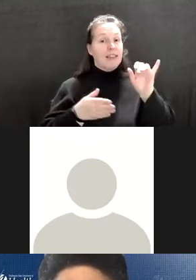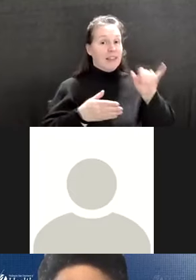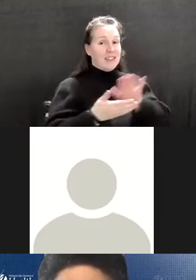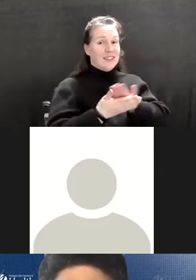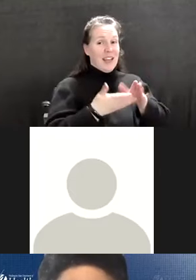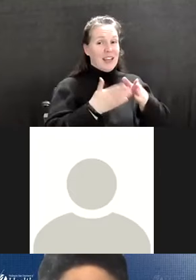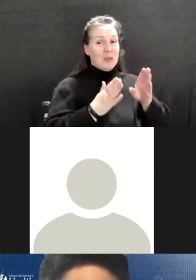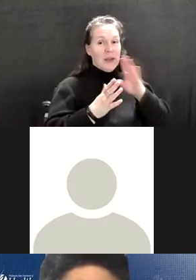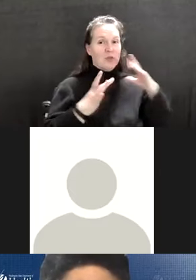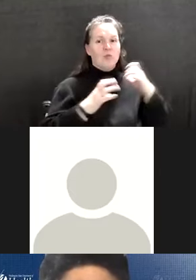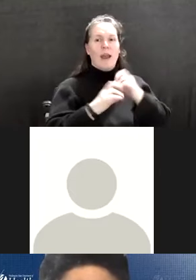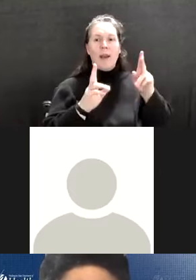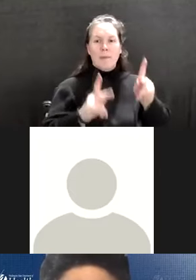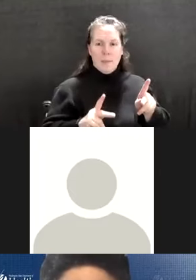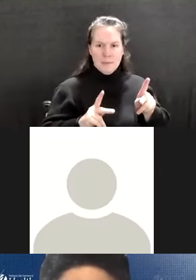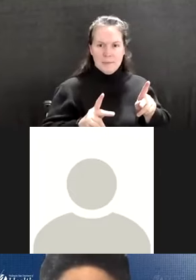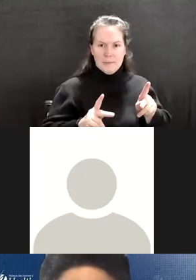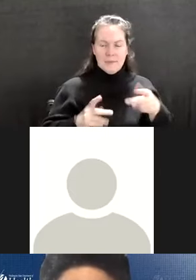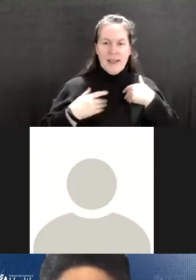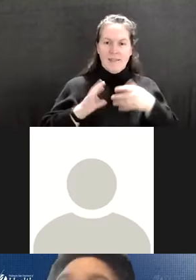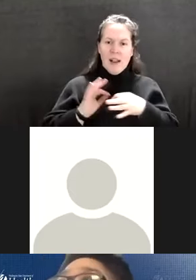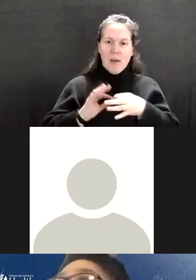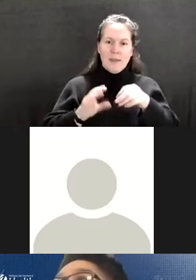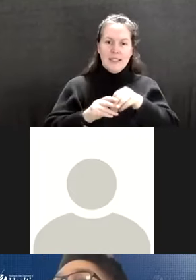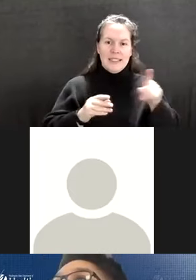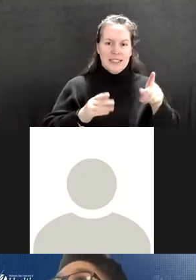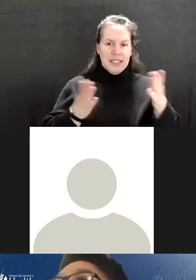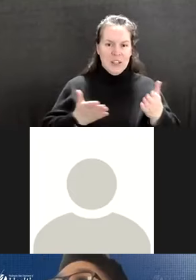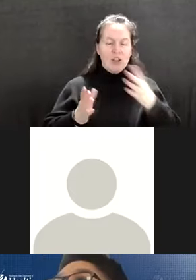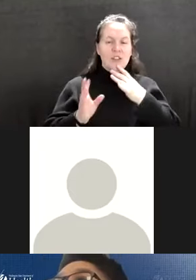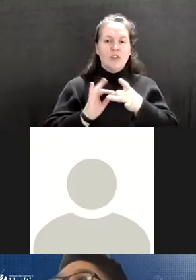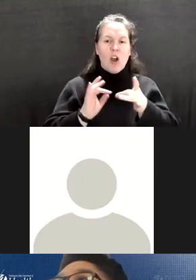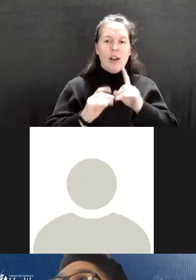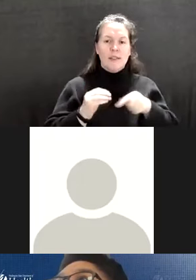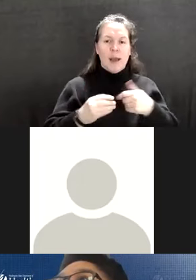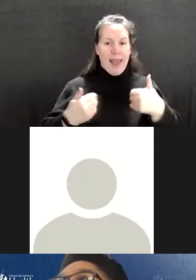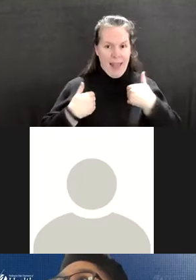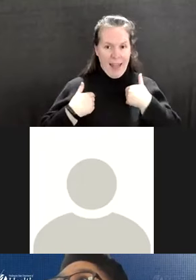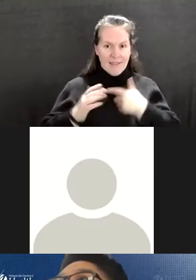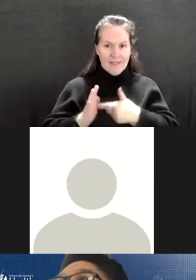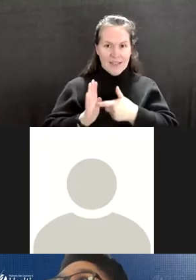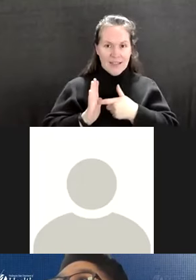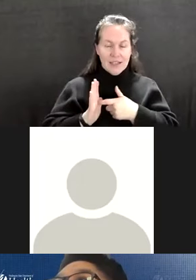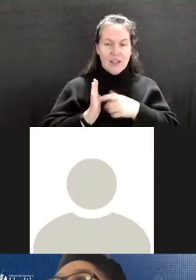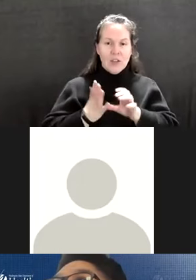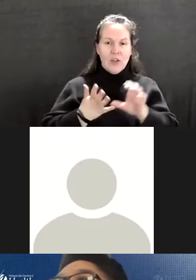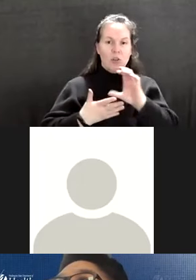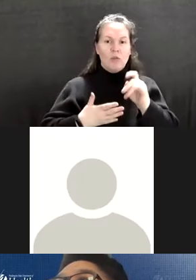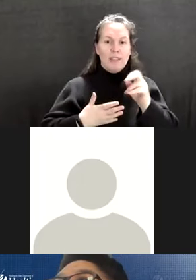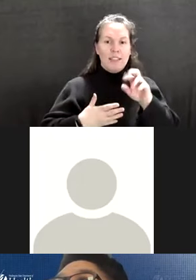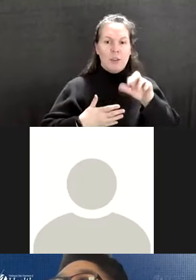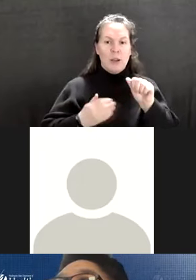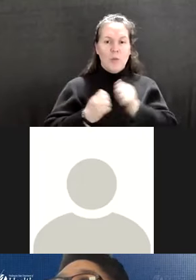it up. So, and there is a comment in here that talks about having the criteria with an or rather than